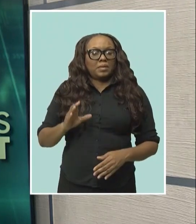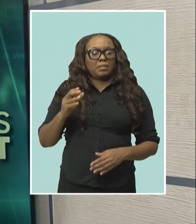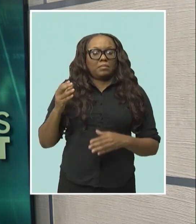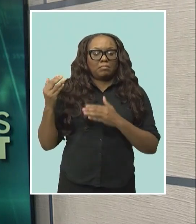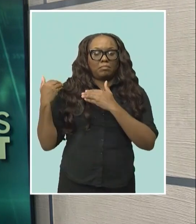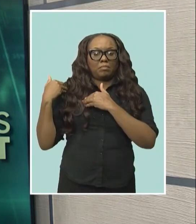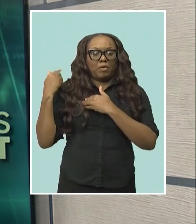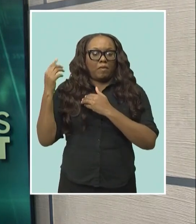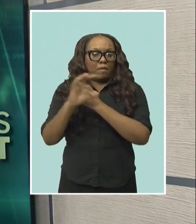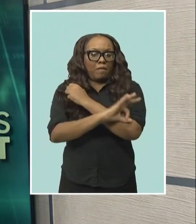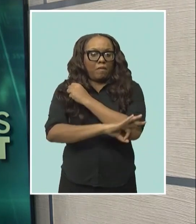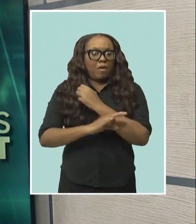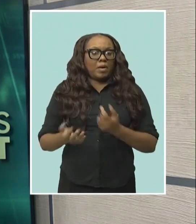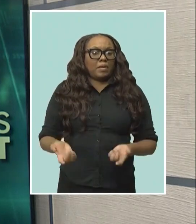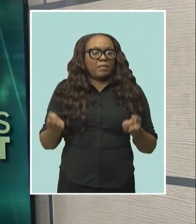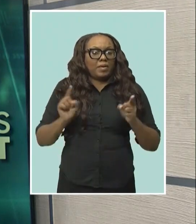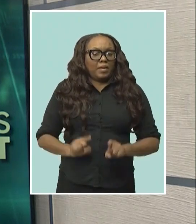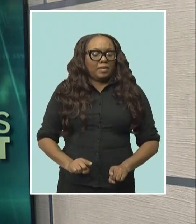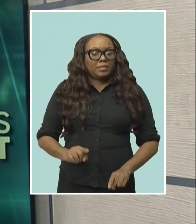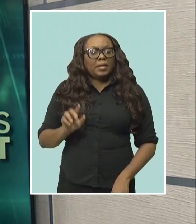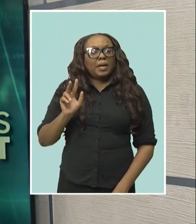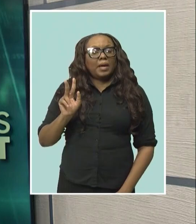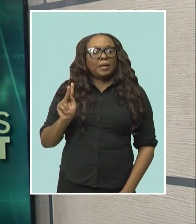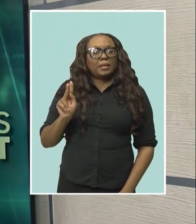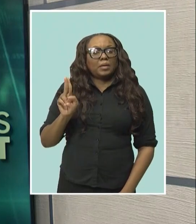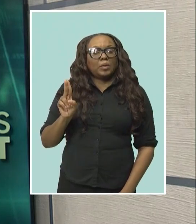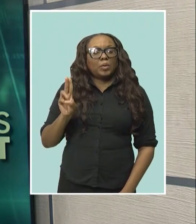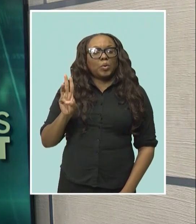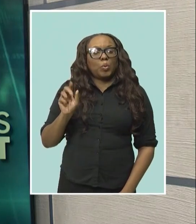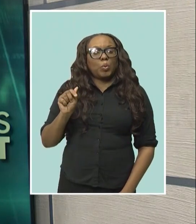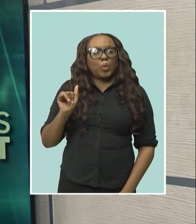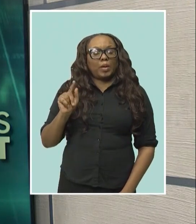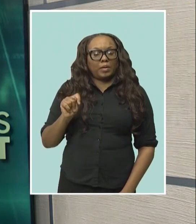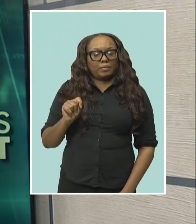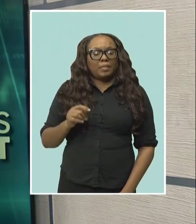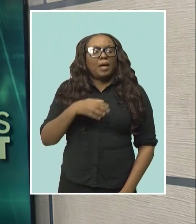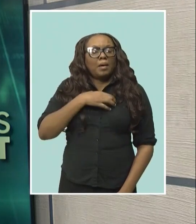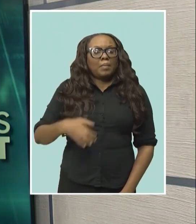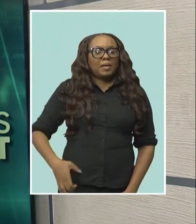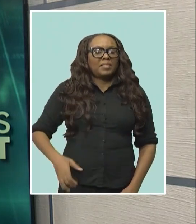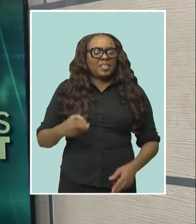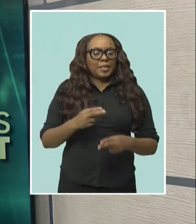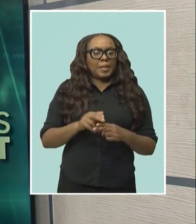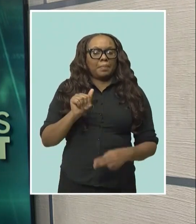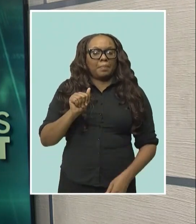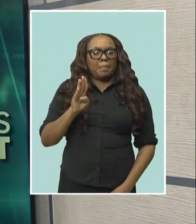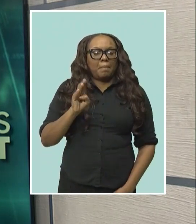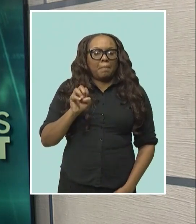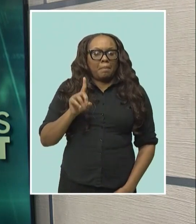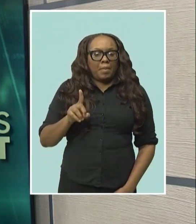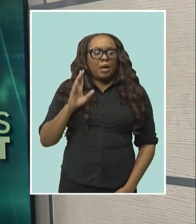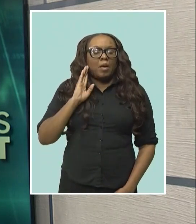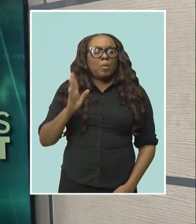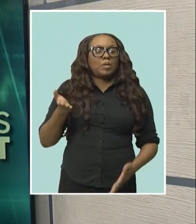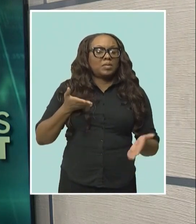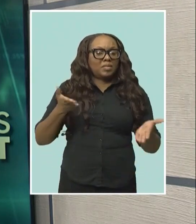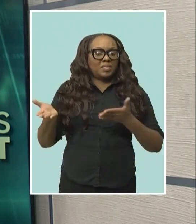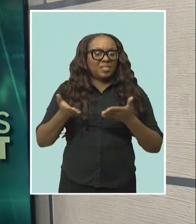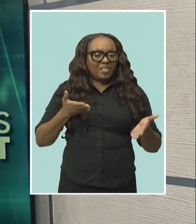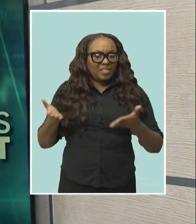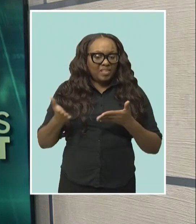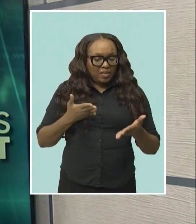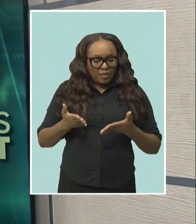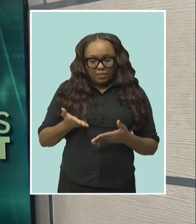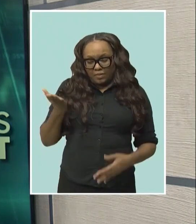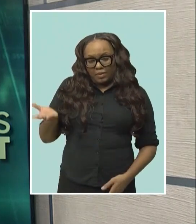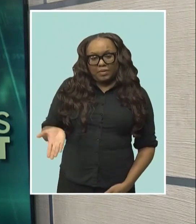of Kuwait in Kuwait City. Ambassador Abed, who is based in Abu Dhabi, will serve as non-resident ambassador to the